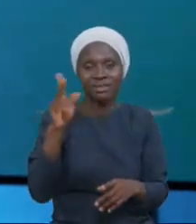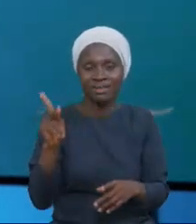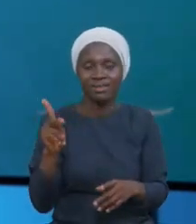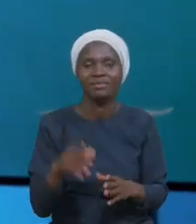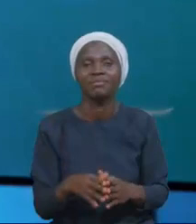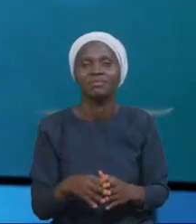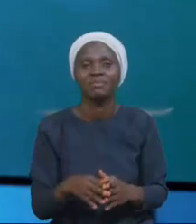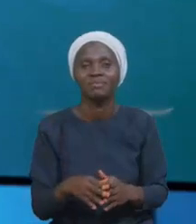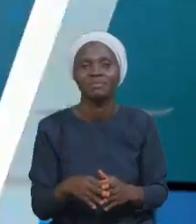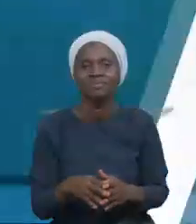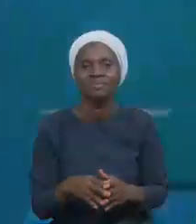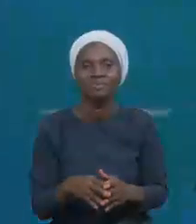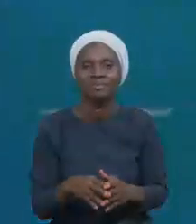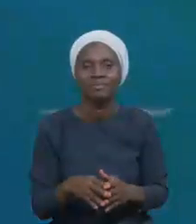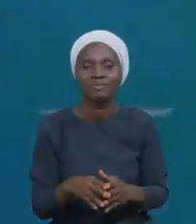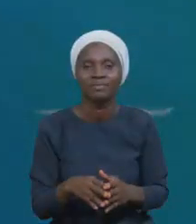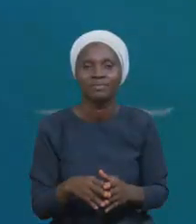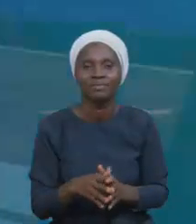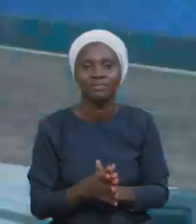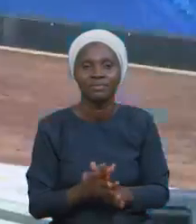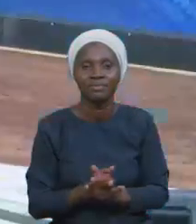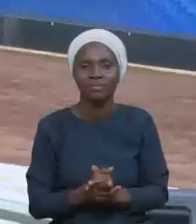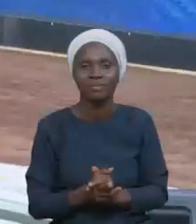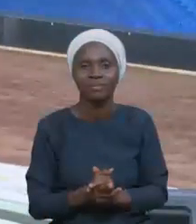creature. Bye-bye for now.